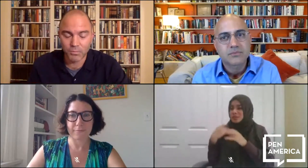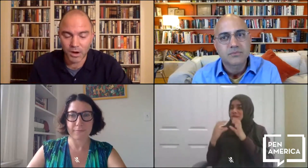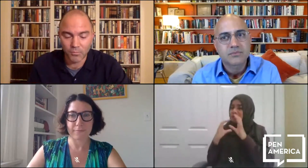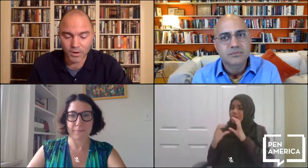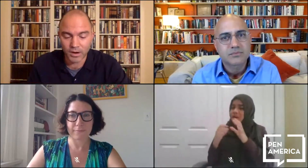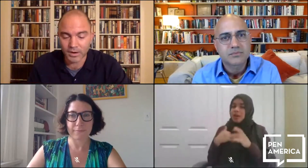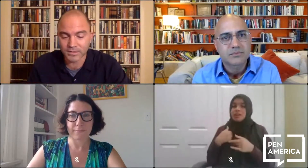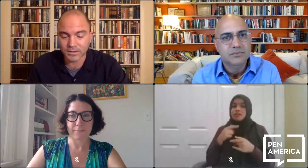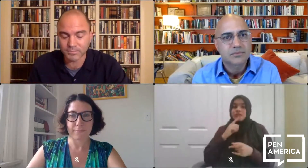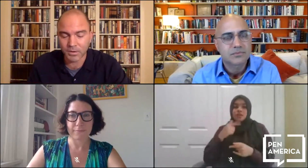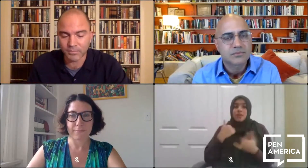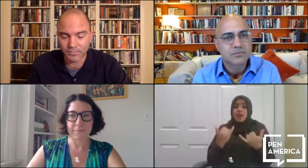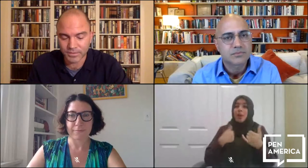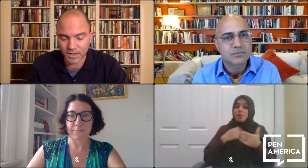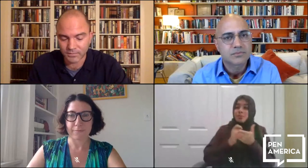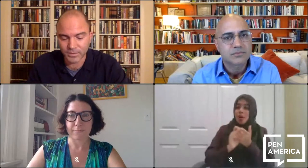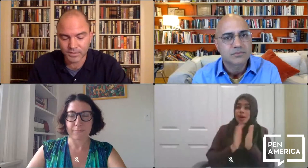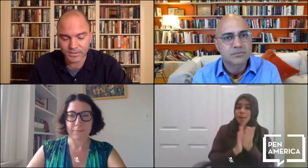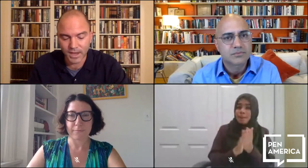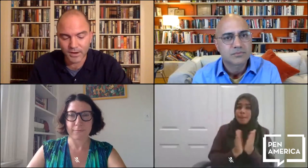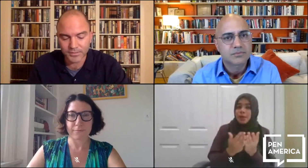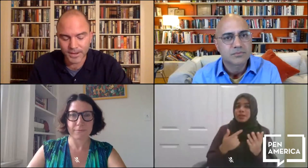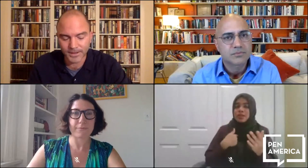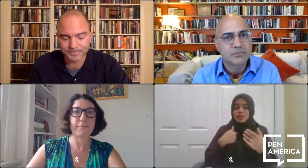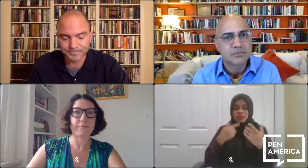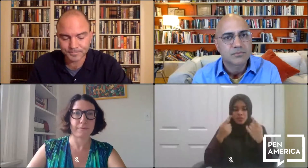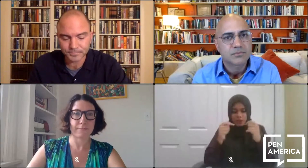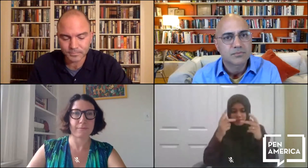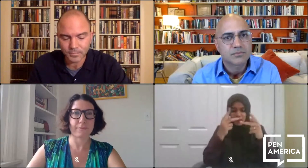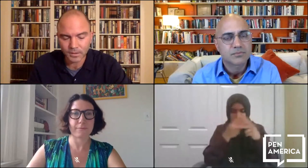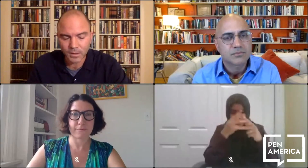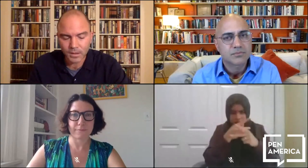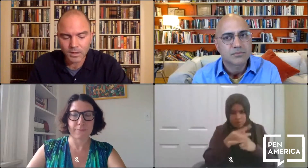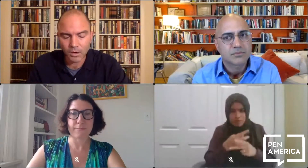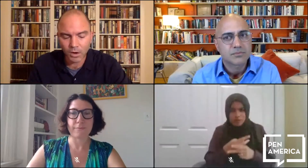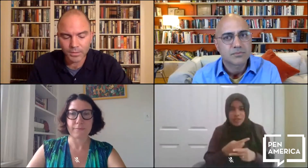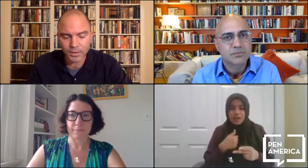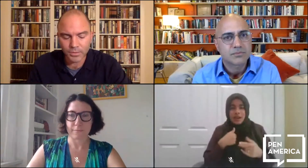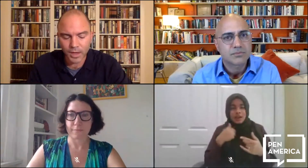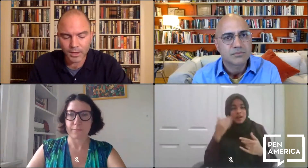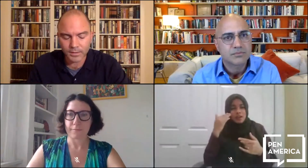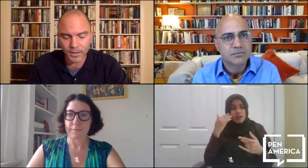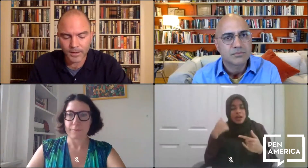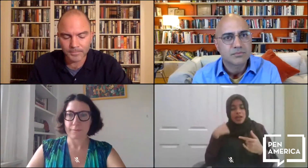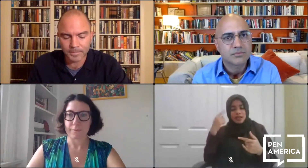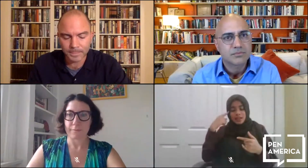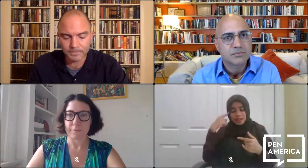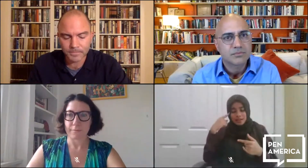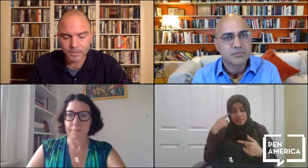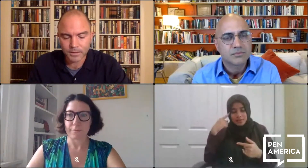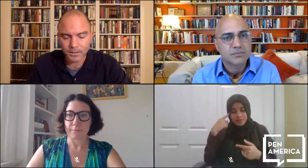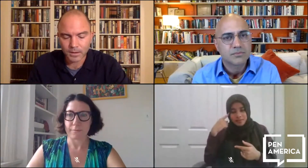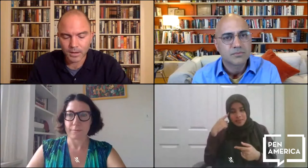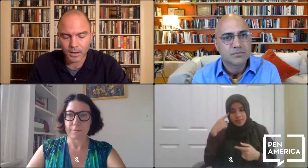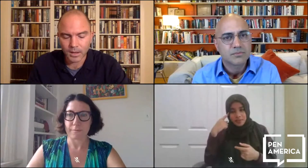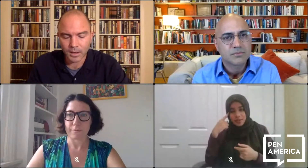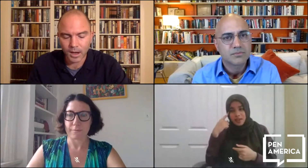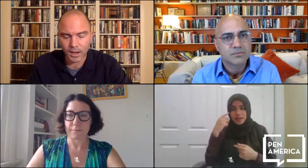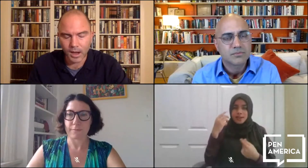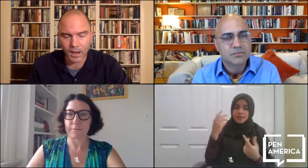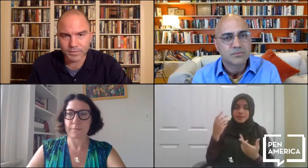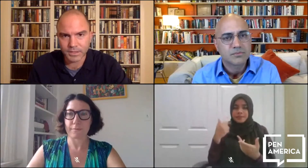the book I'm working on is part of an effort to kind of figure this out. I think that